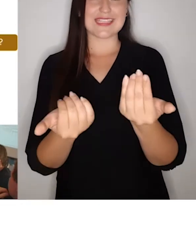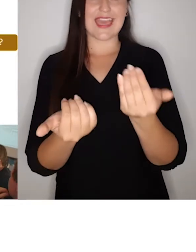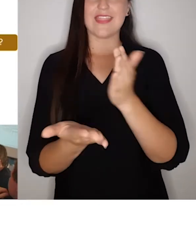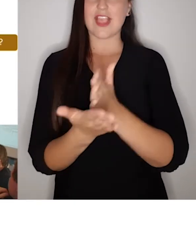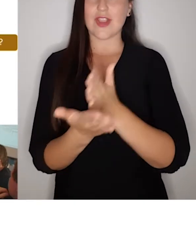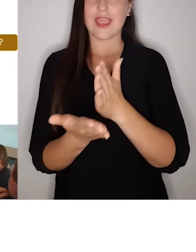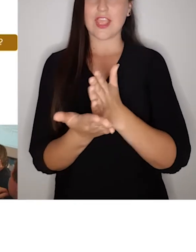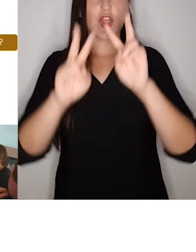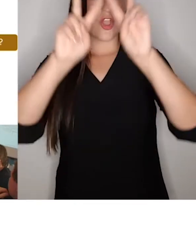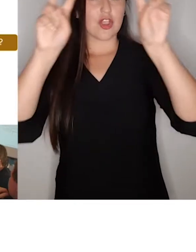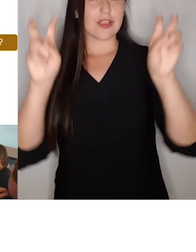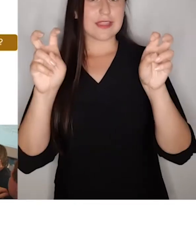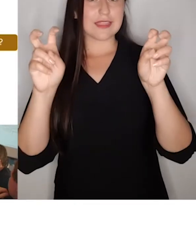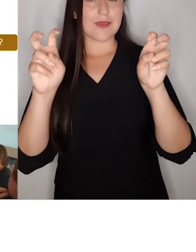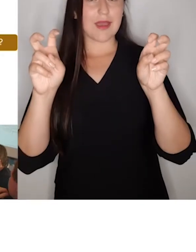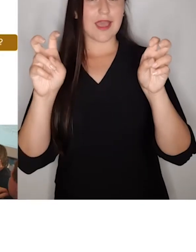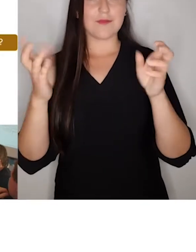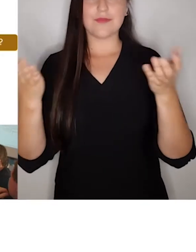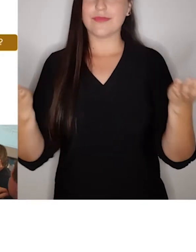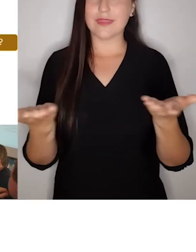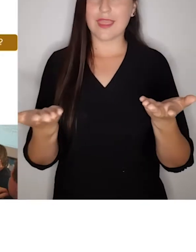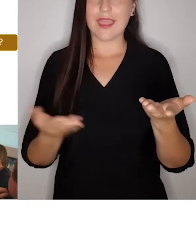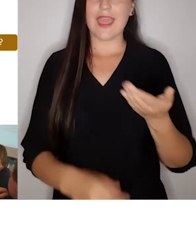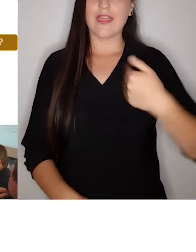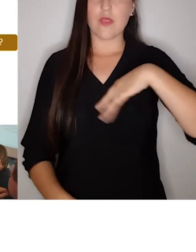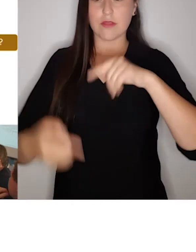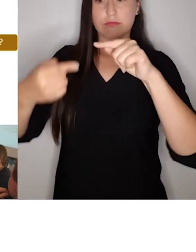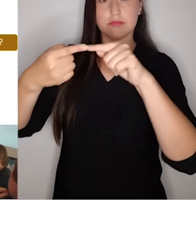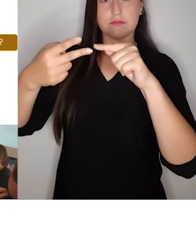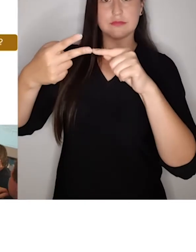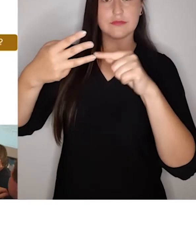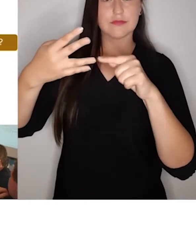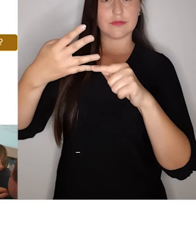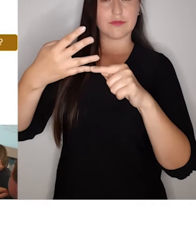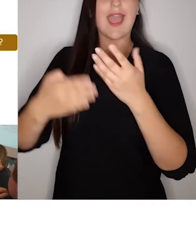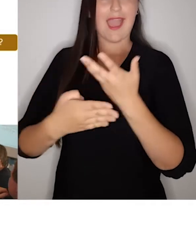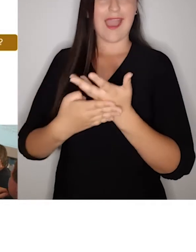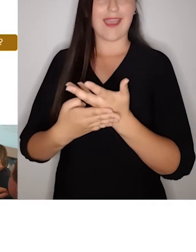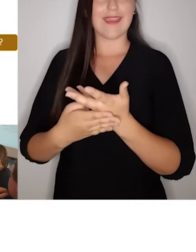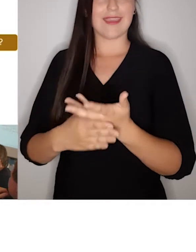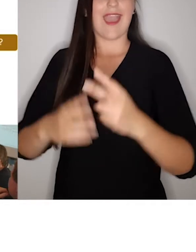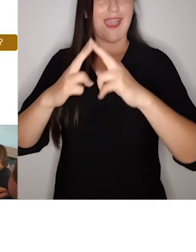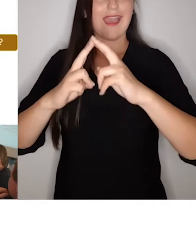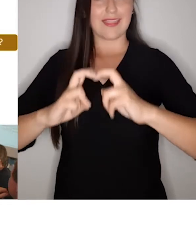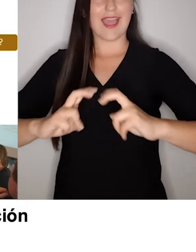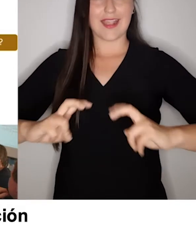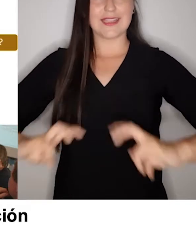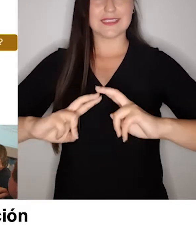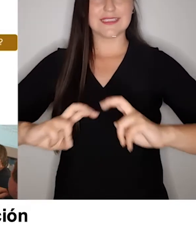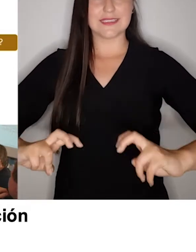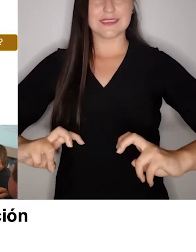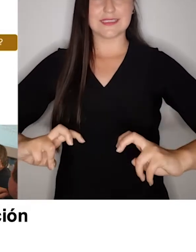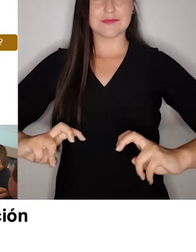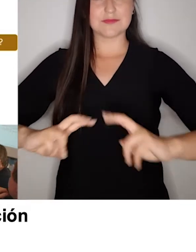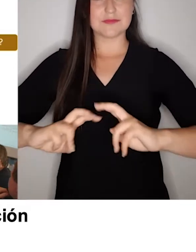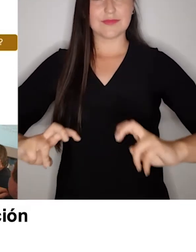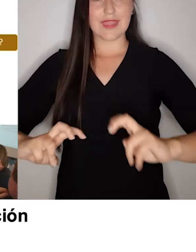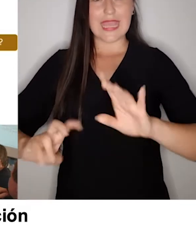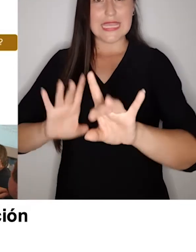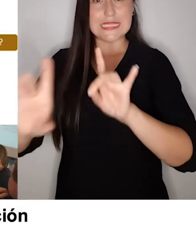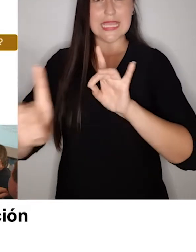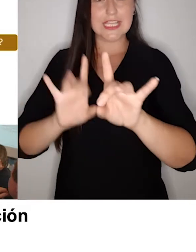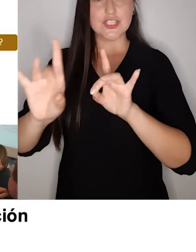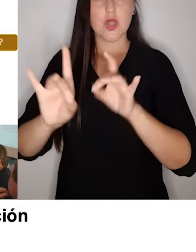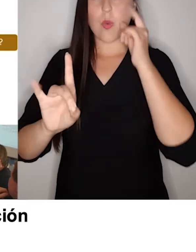needs with regards to the topics within our menu. We do an analysis and selection